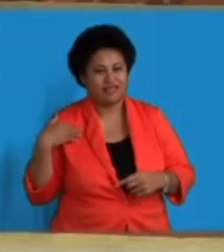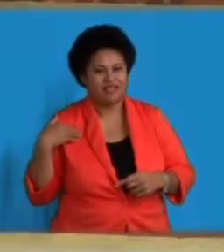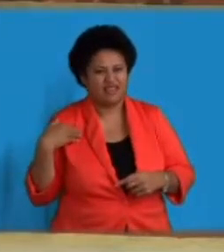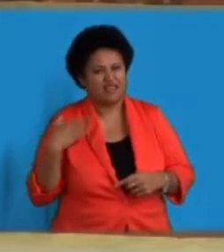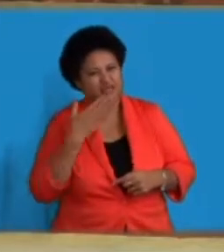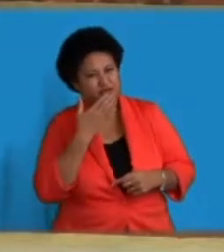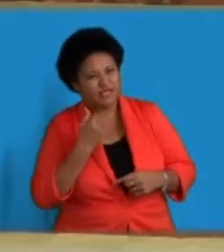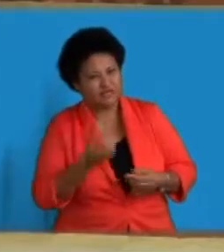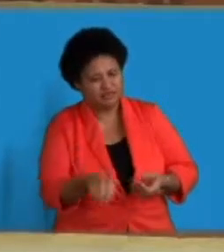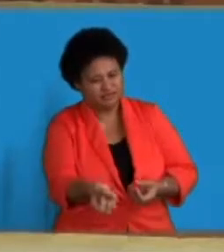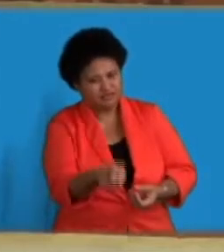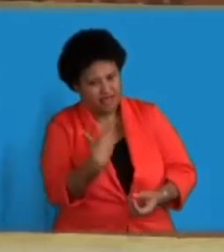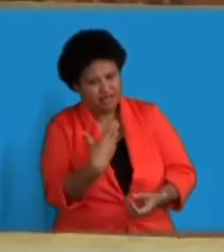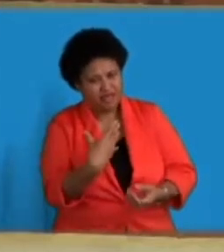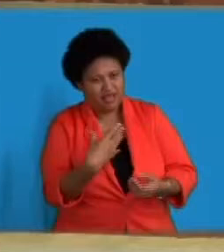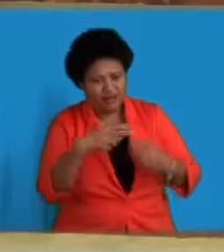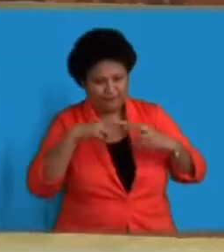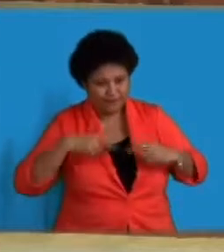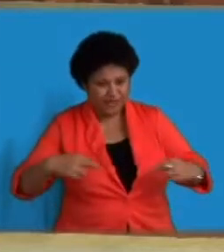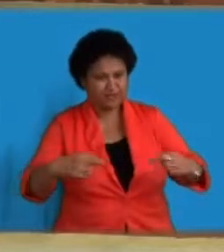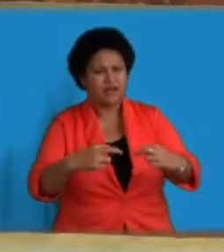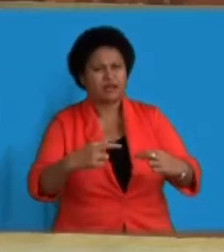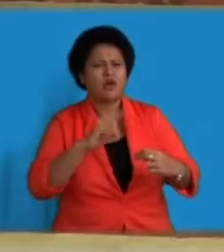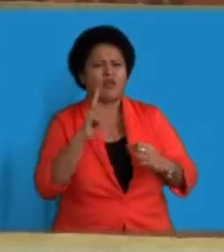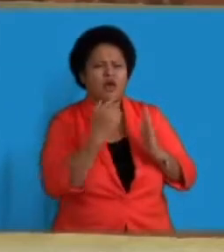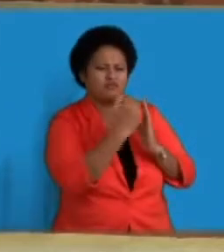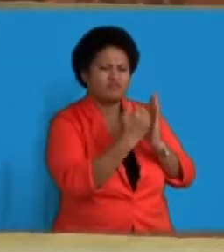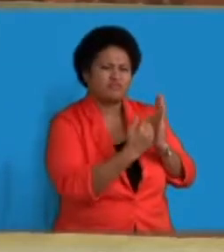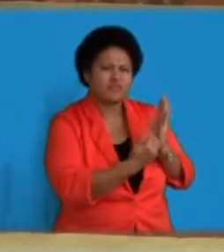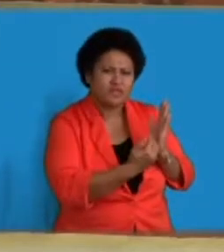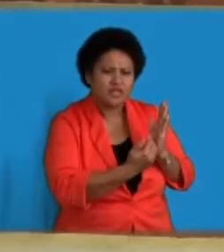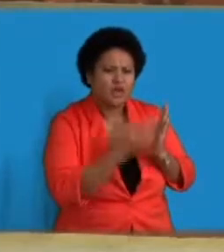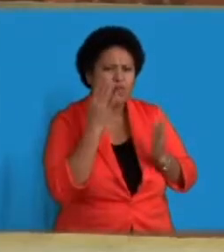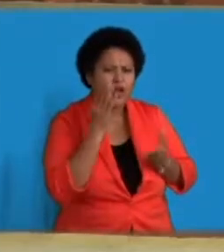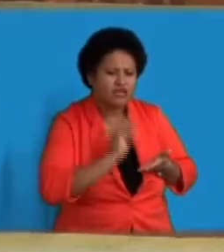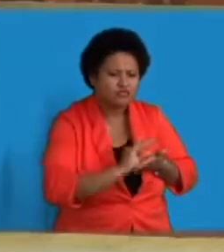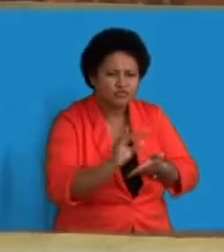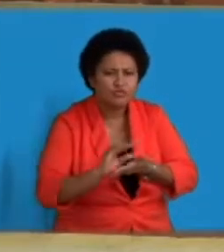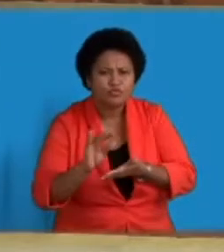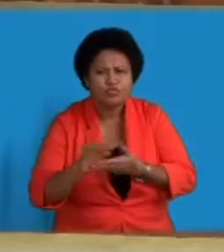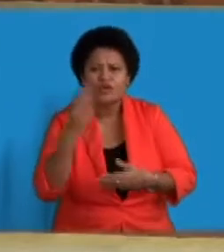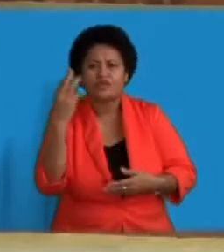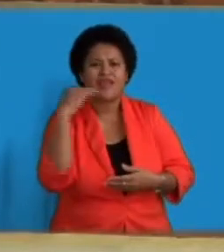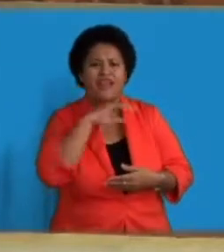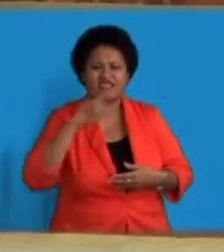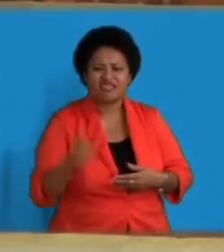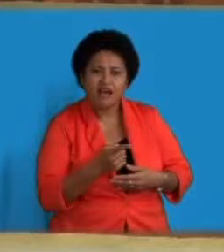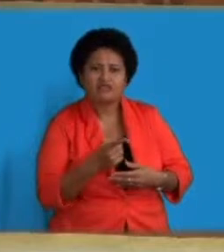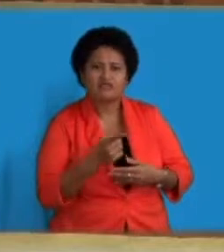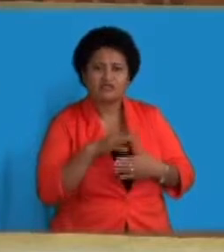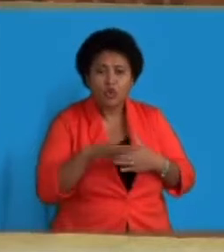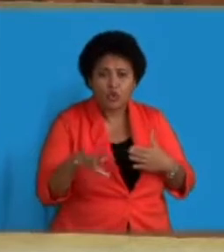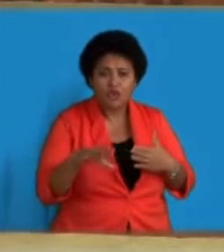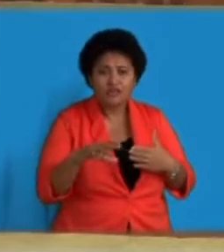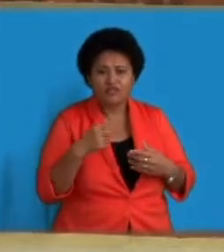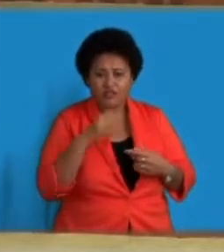Parliament what is the criteria used to allocate funds from the 300,000 budgetary allocation to patients in urgent need